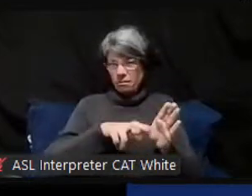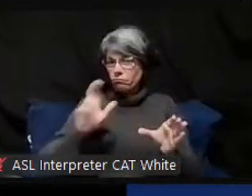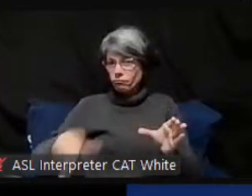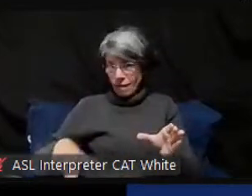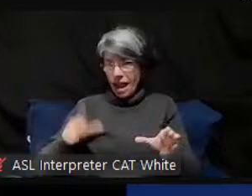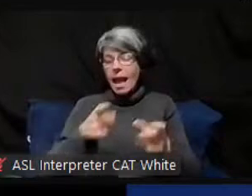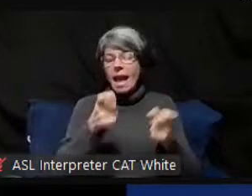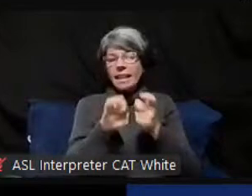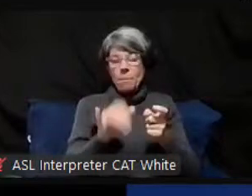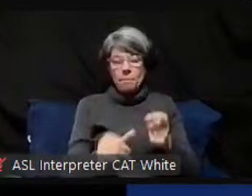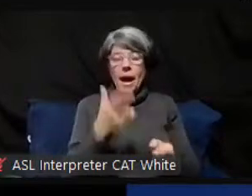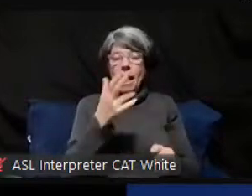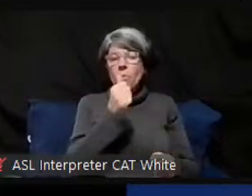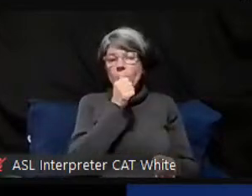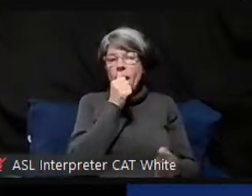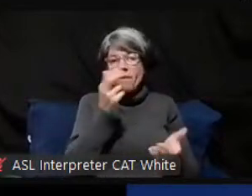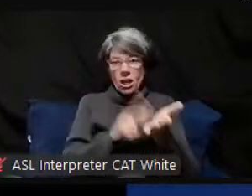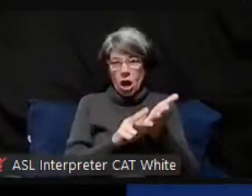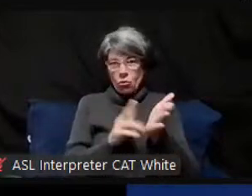by your private contractor.